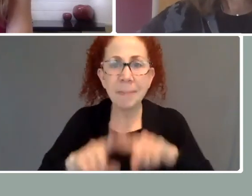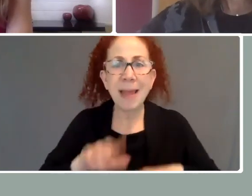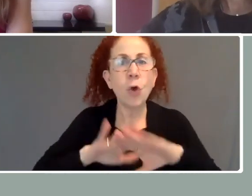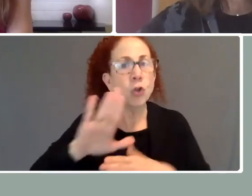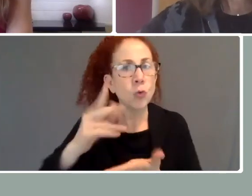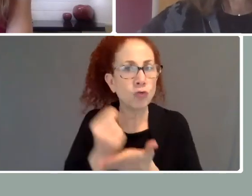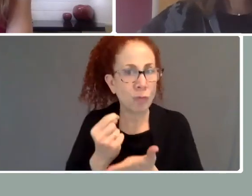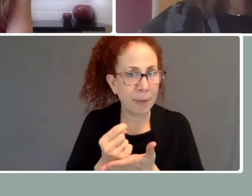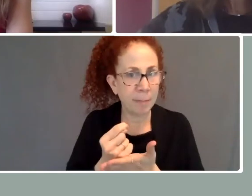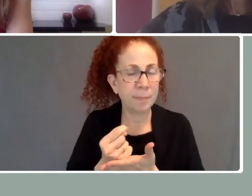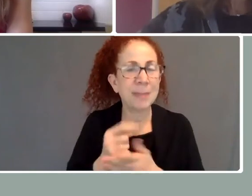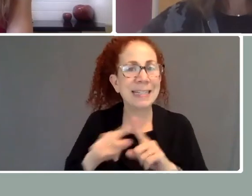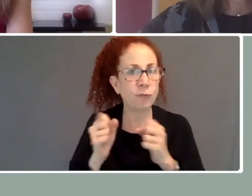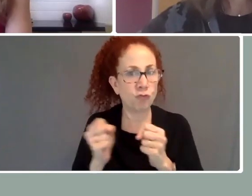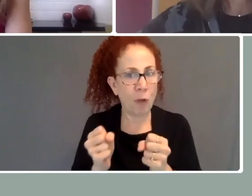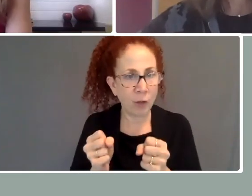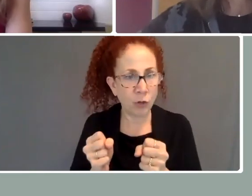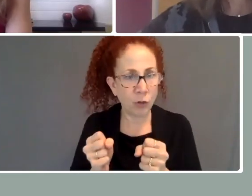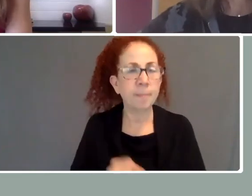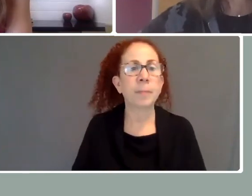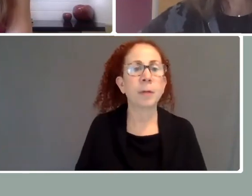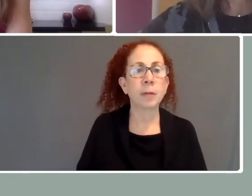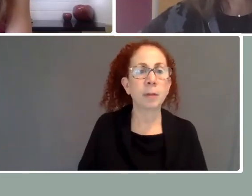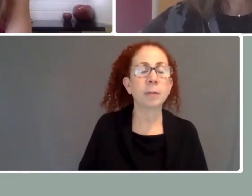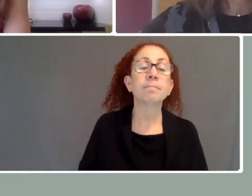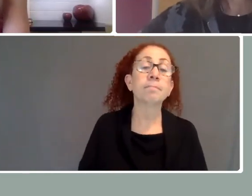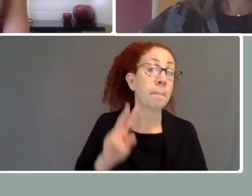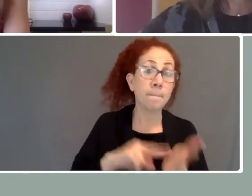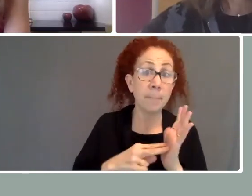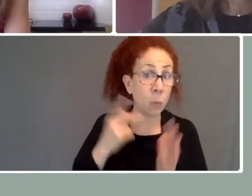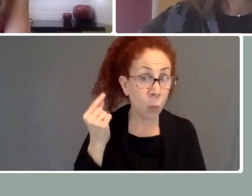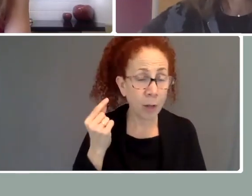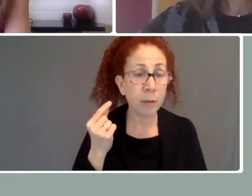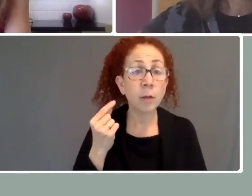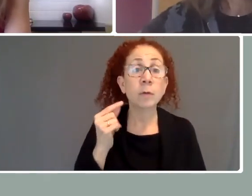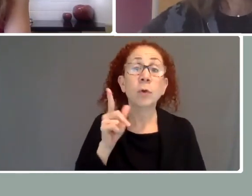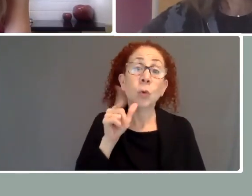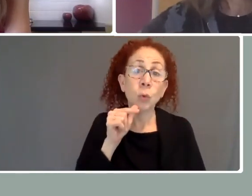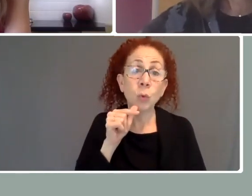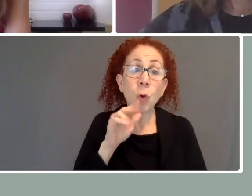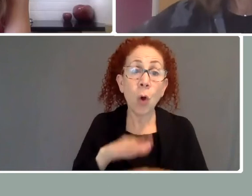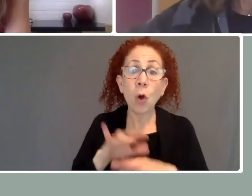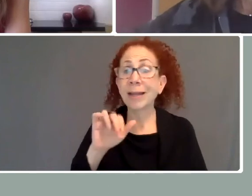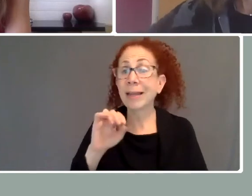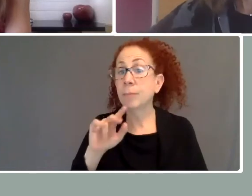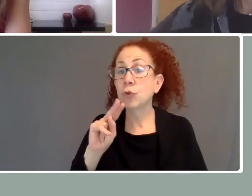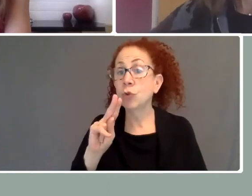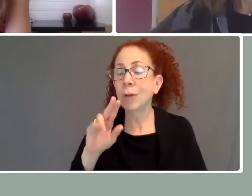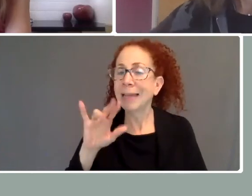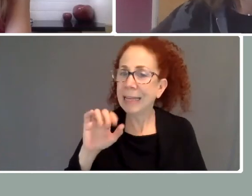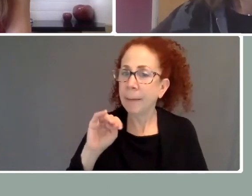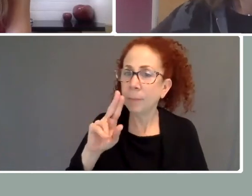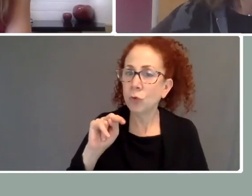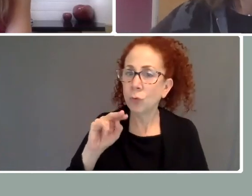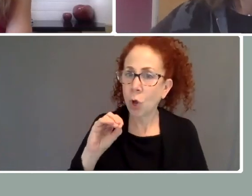on, the strategies probably are different. And what I mean by that is for people who are on immunotherapy, you